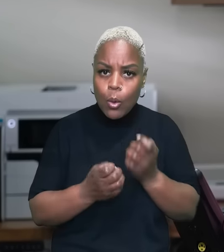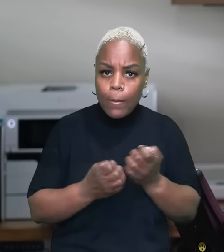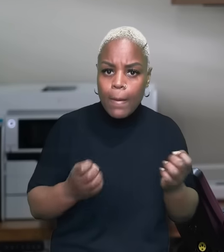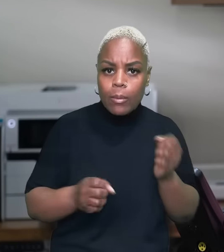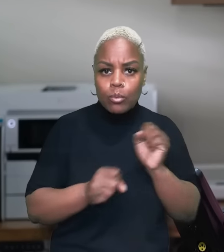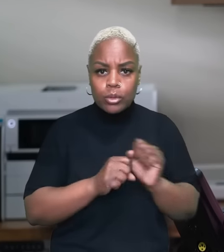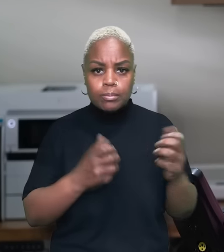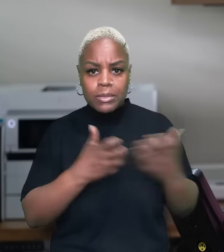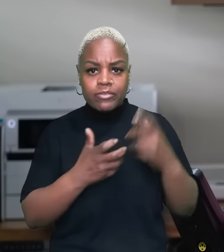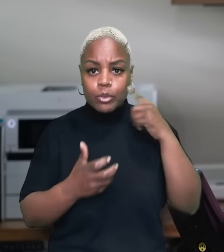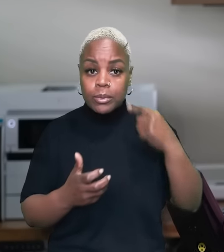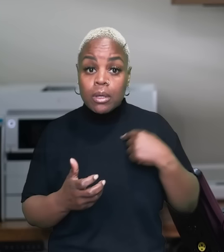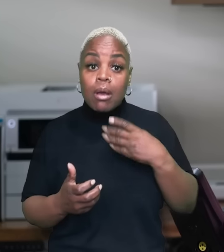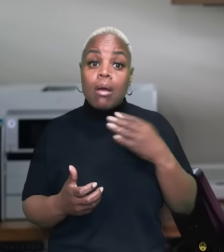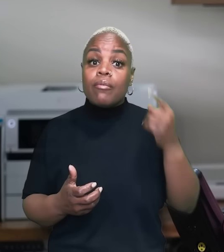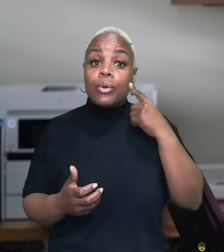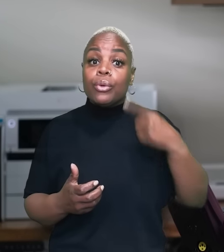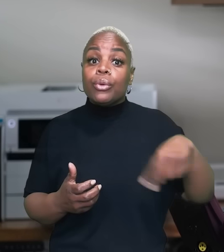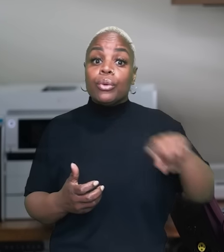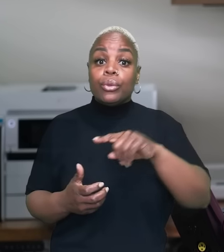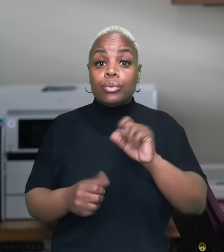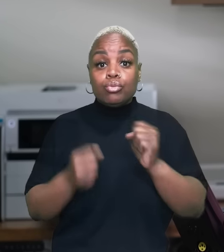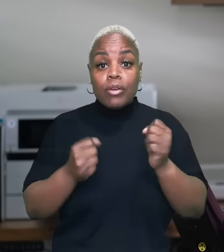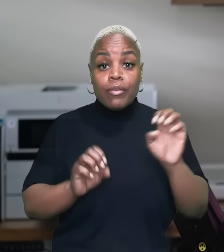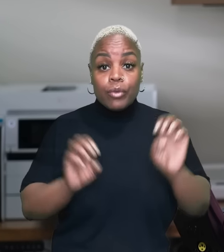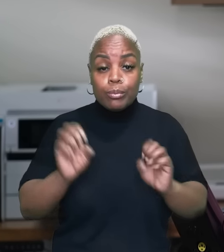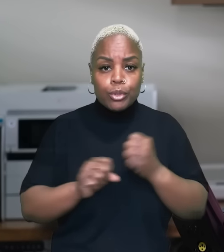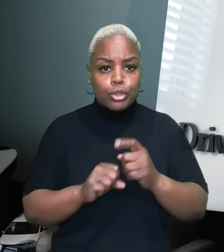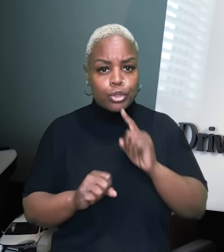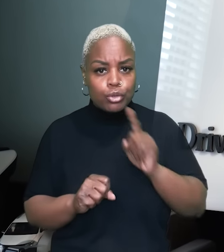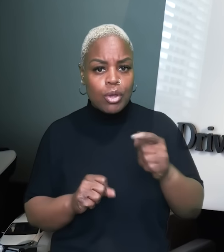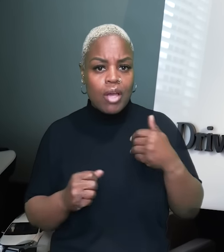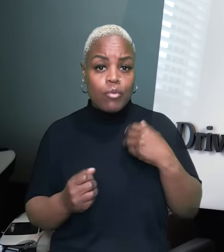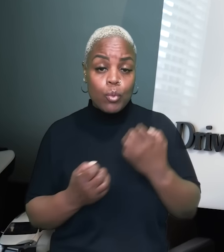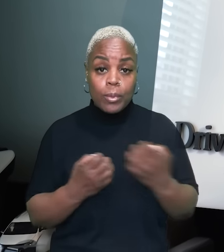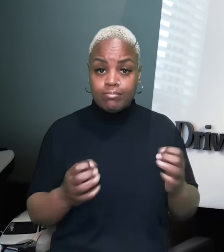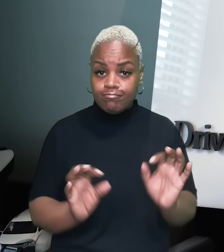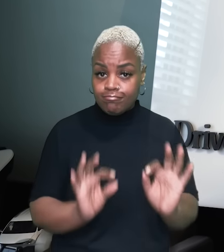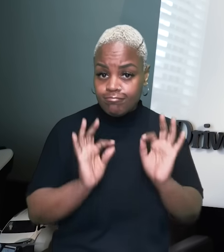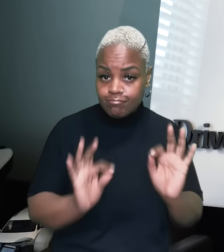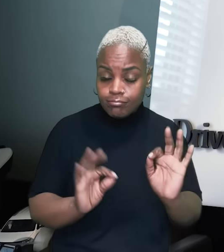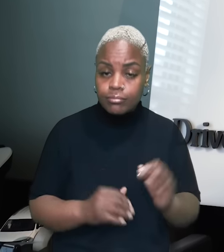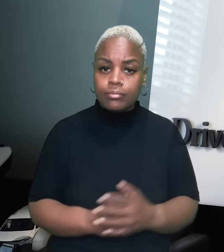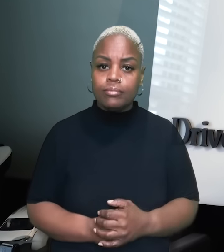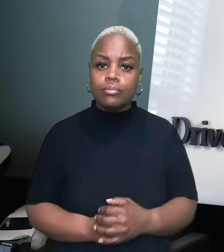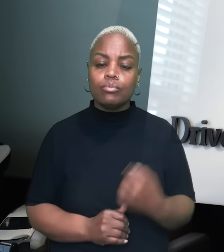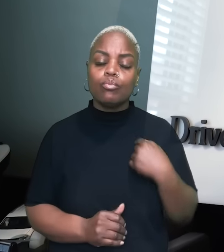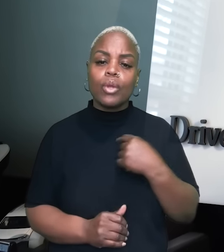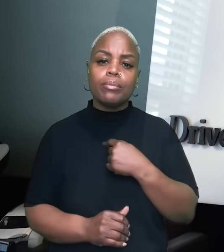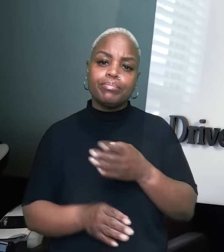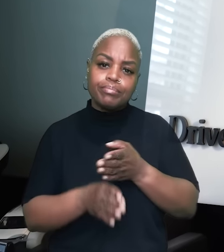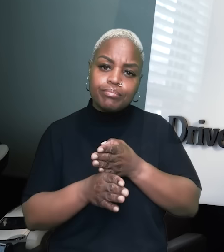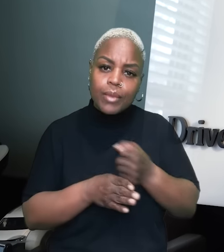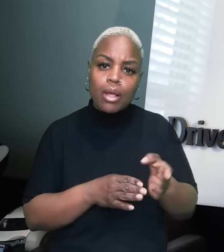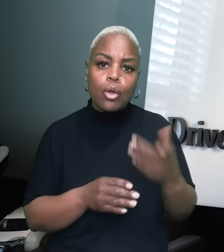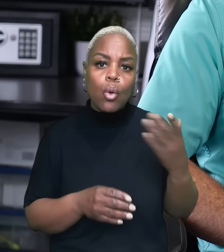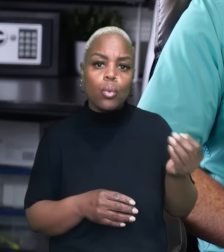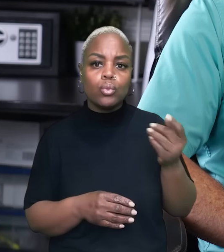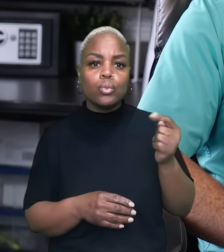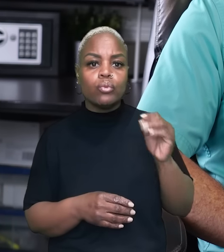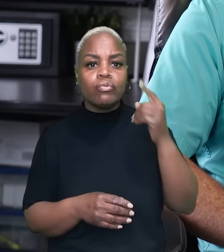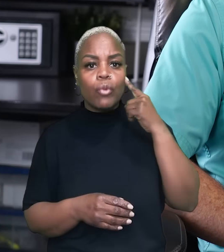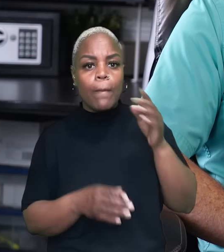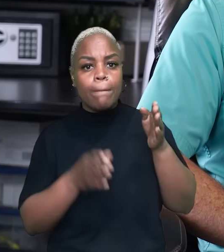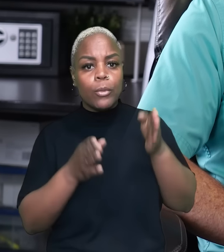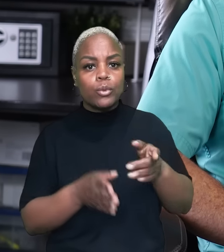why you need to work with a driver evaluator, to make sure that you have the equipment that's best. We are the main go-to for